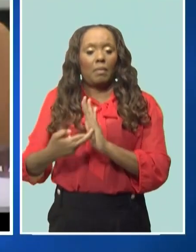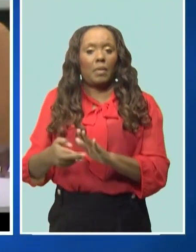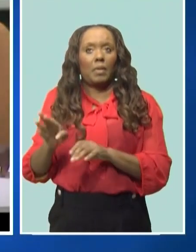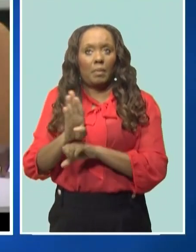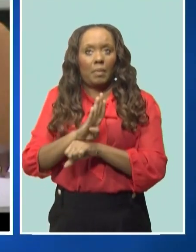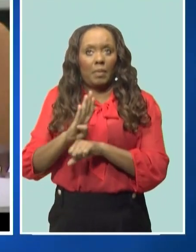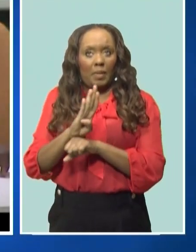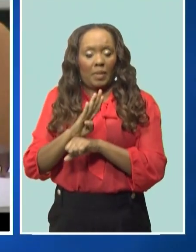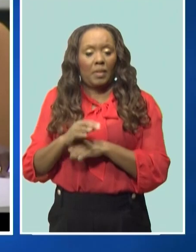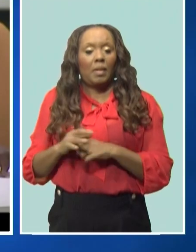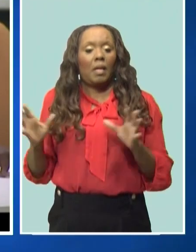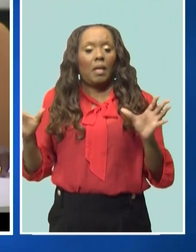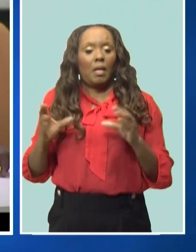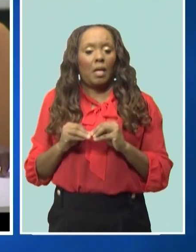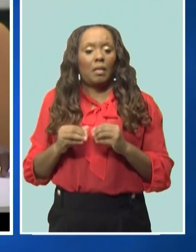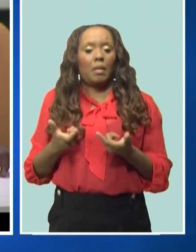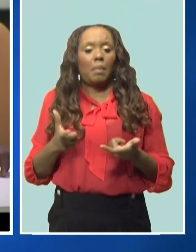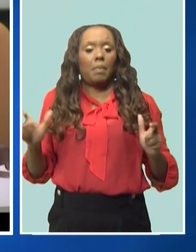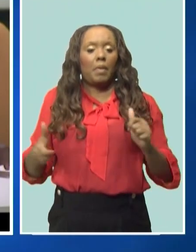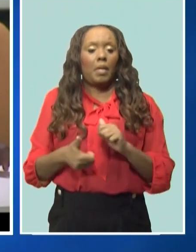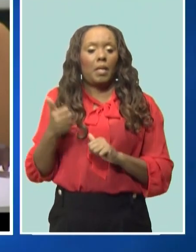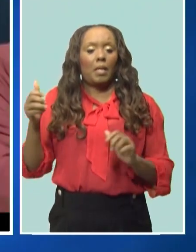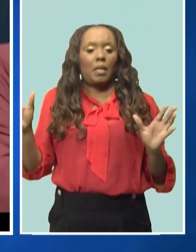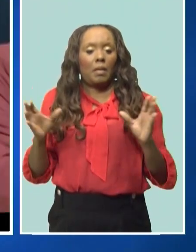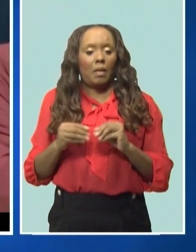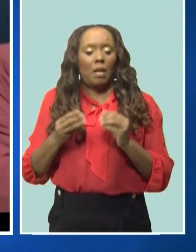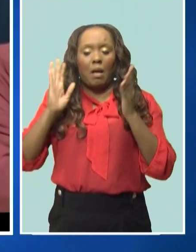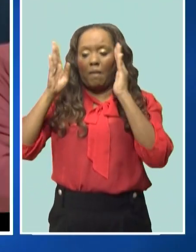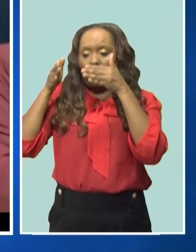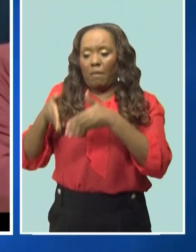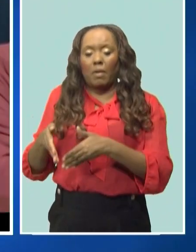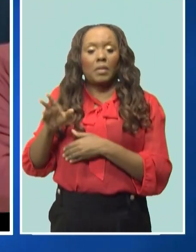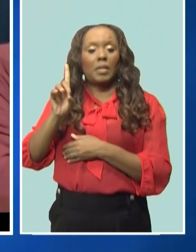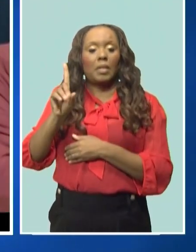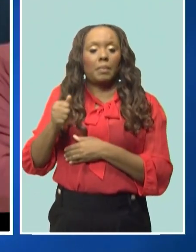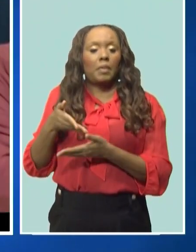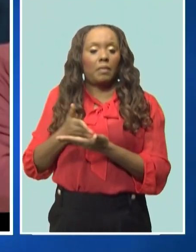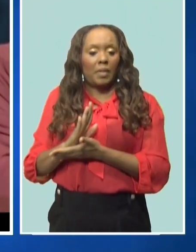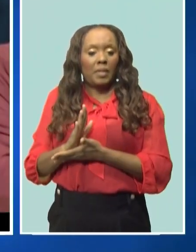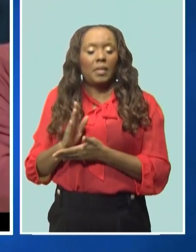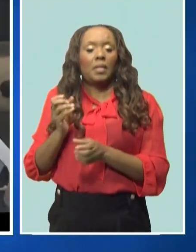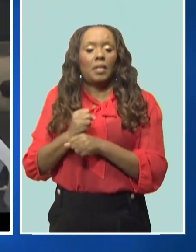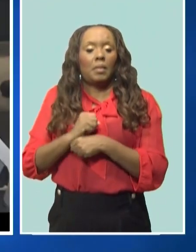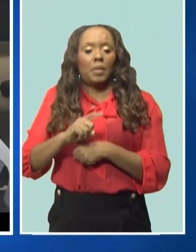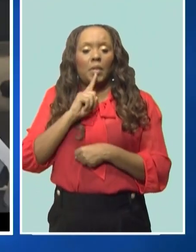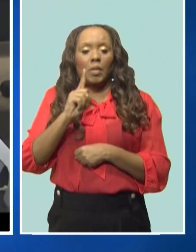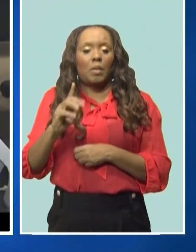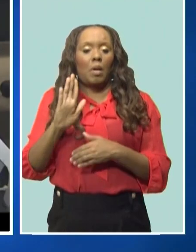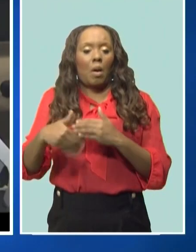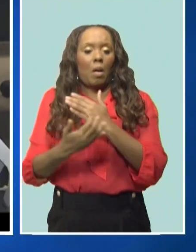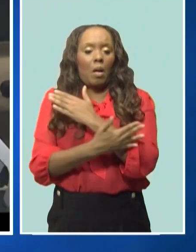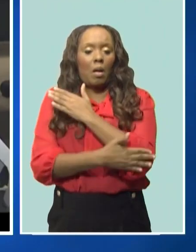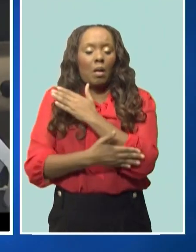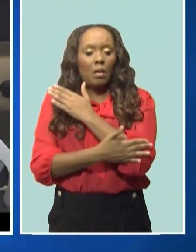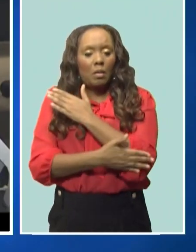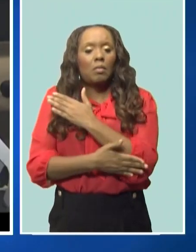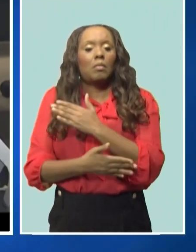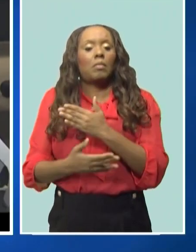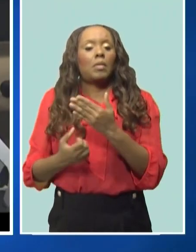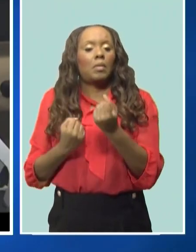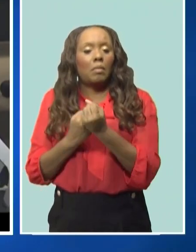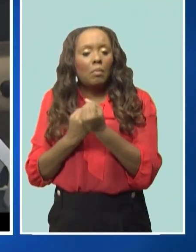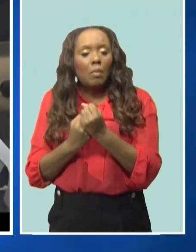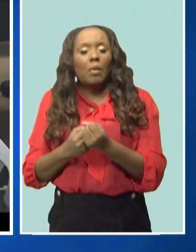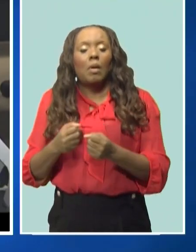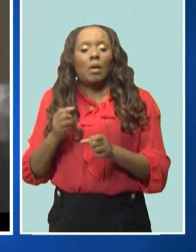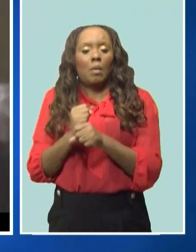The conference, the largest global meeting focused on disability rights, is aimed at ensuring that countries uphold their commitments to